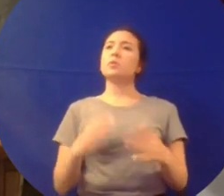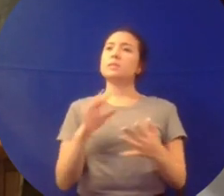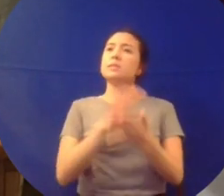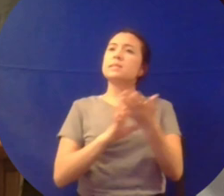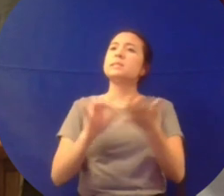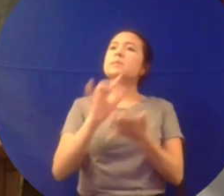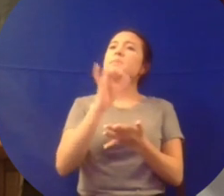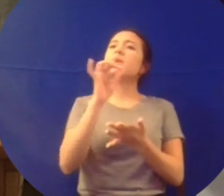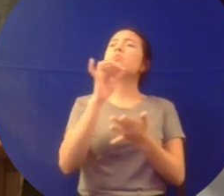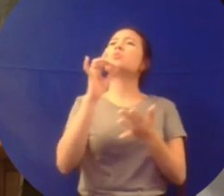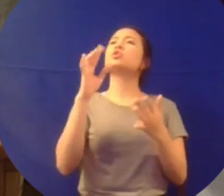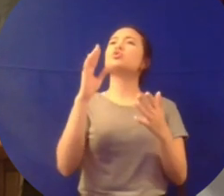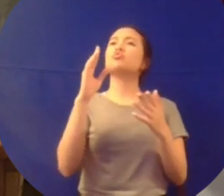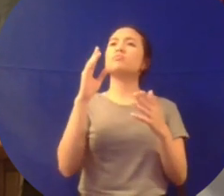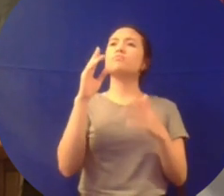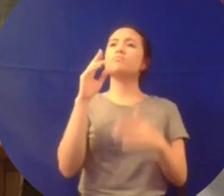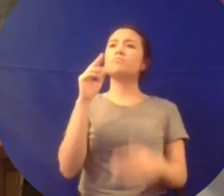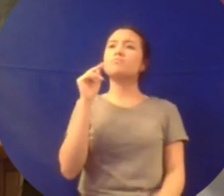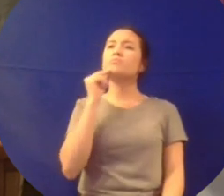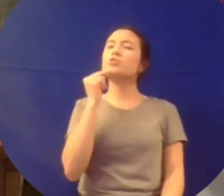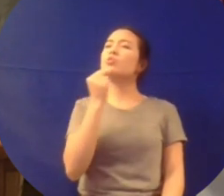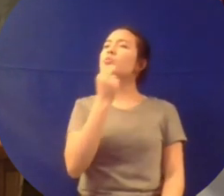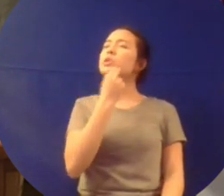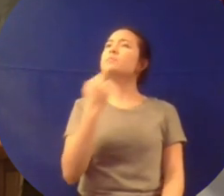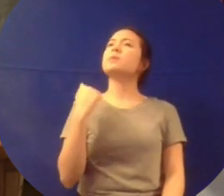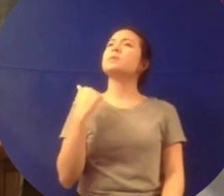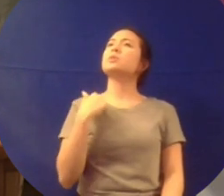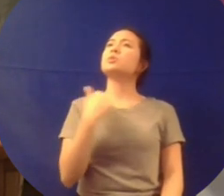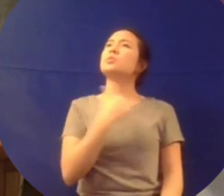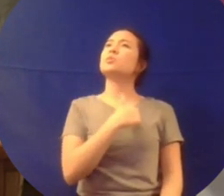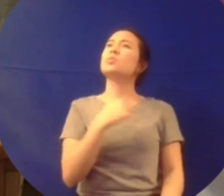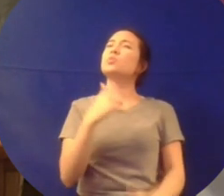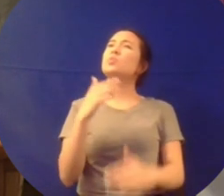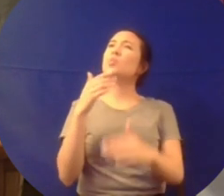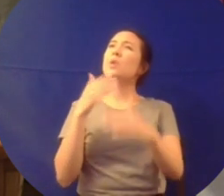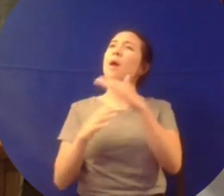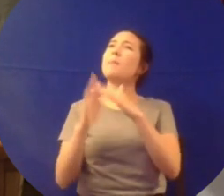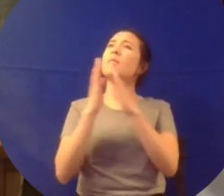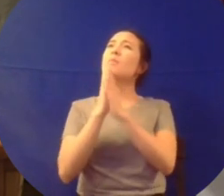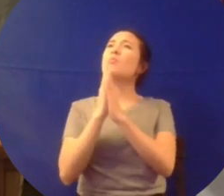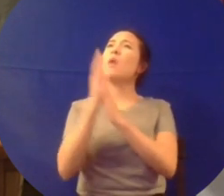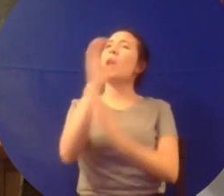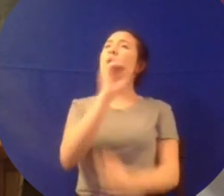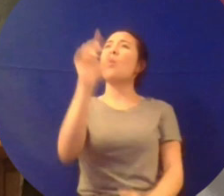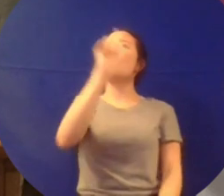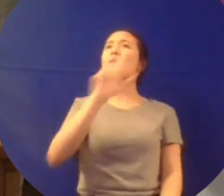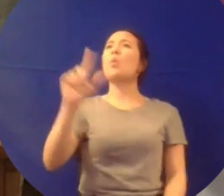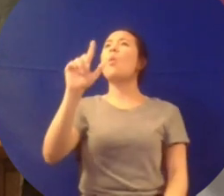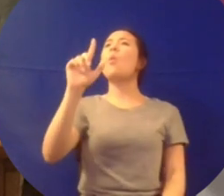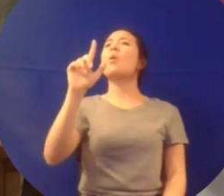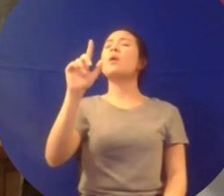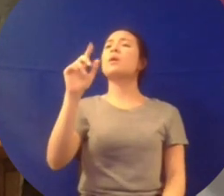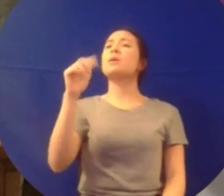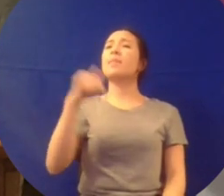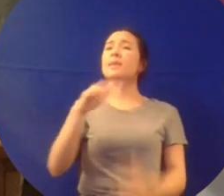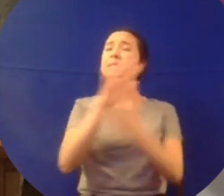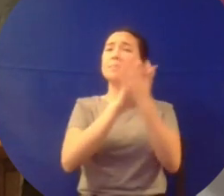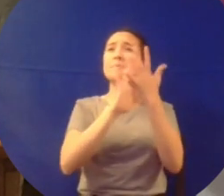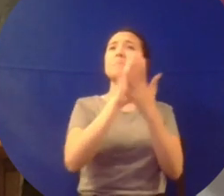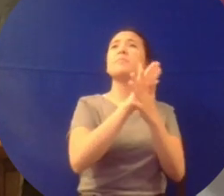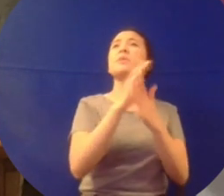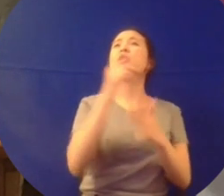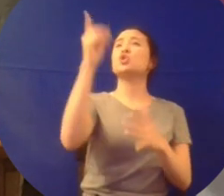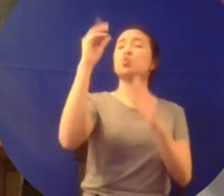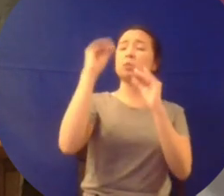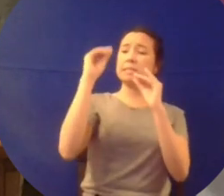Replenished by the food of spiritual nourishment, we humbly beseech you, O Lord, that through our partaking